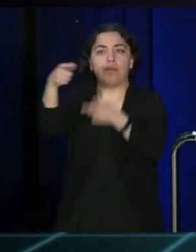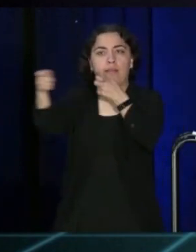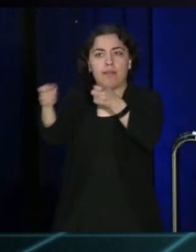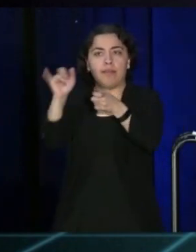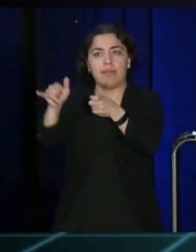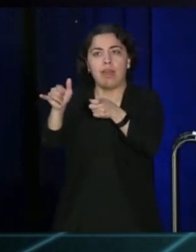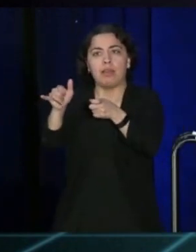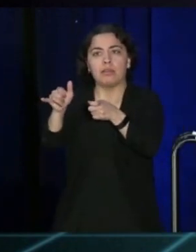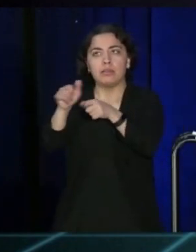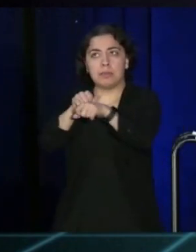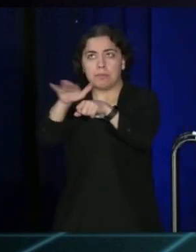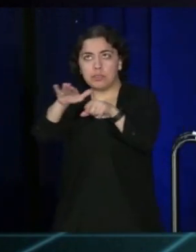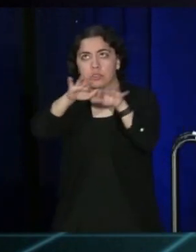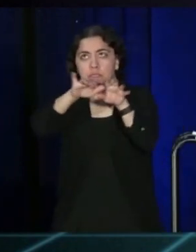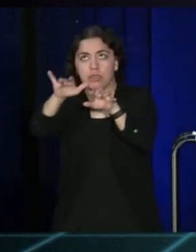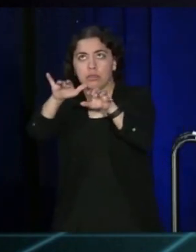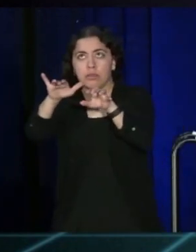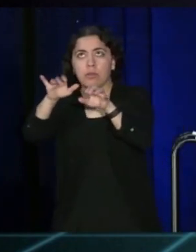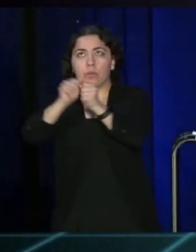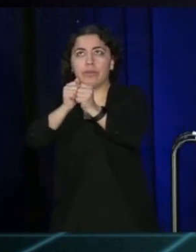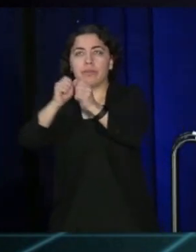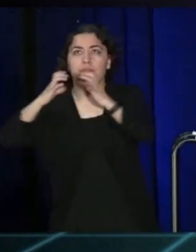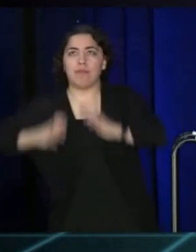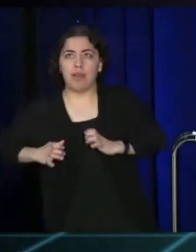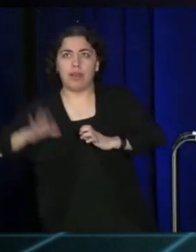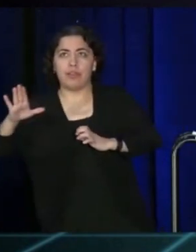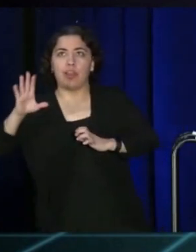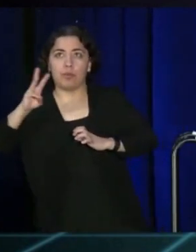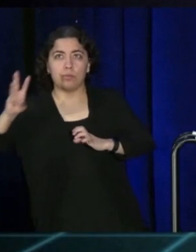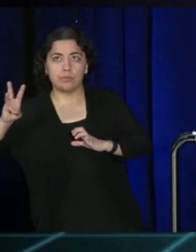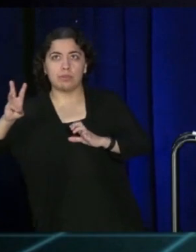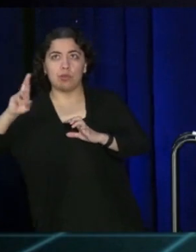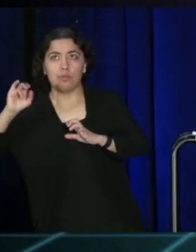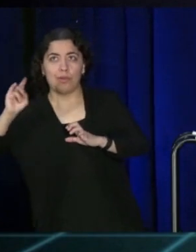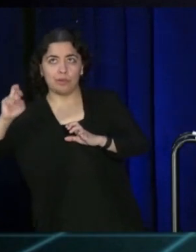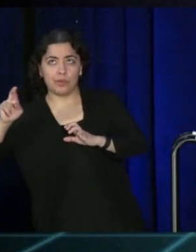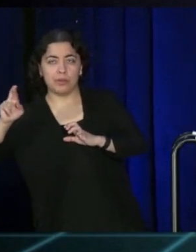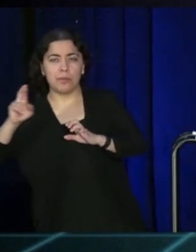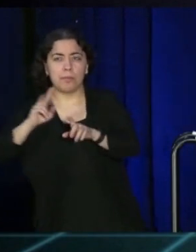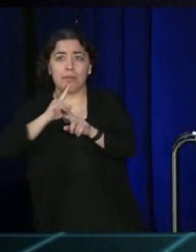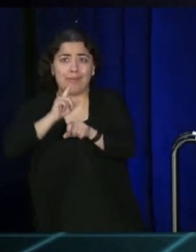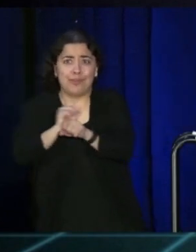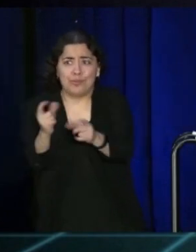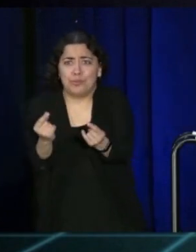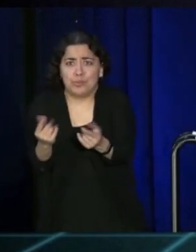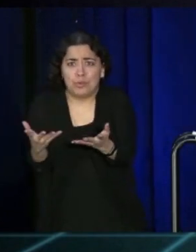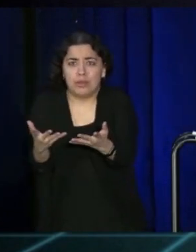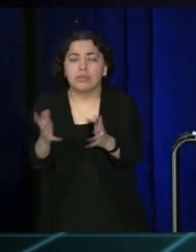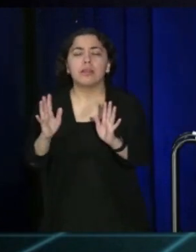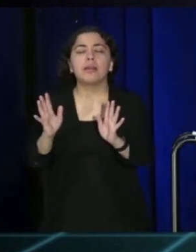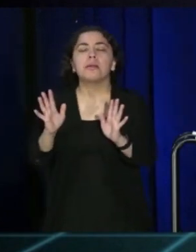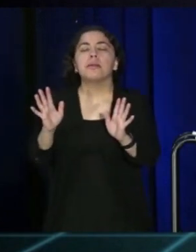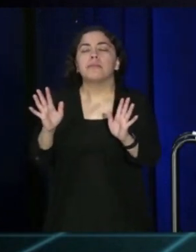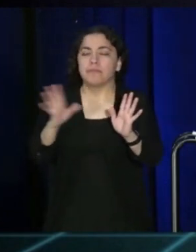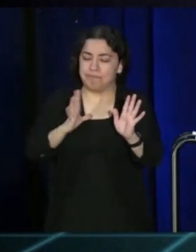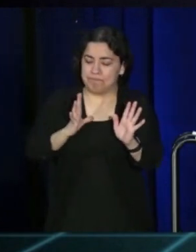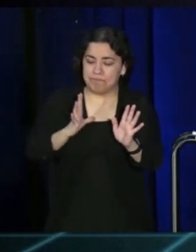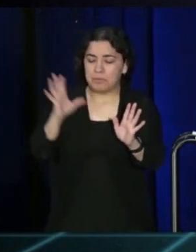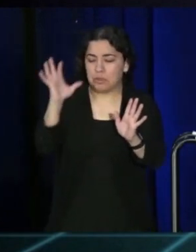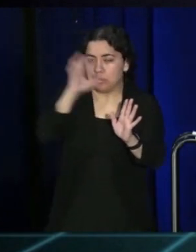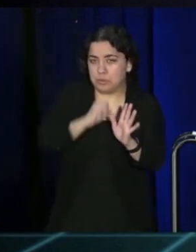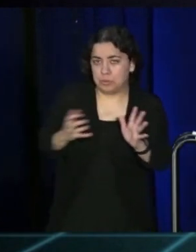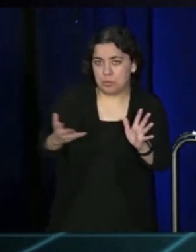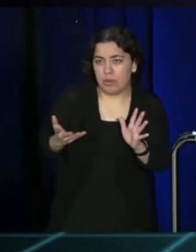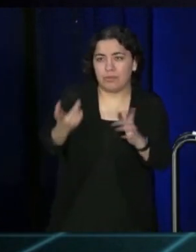router or whatever. But literally, all that you need to do, and let's assume that we can't instantly go